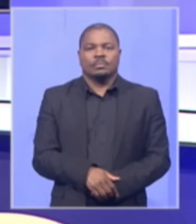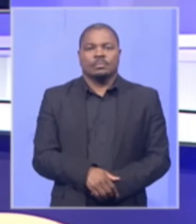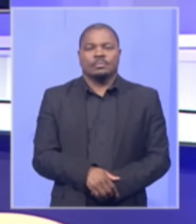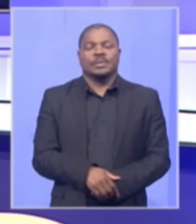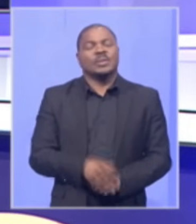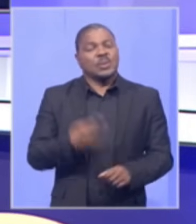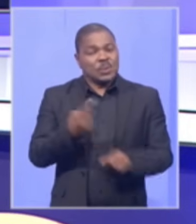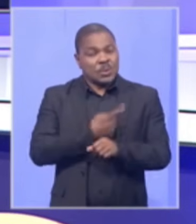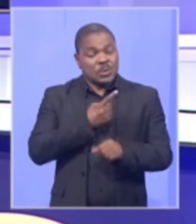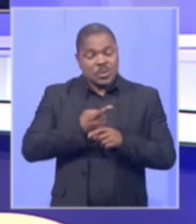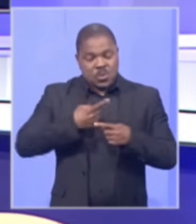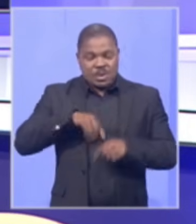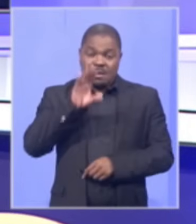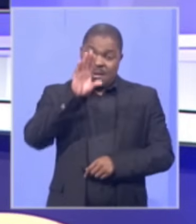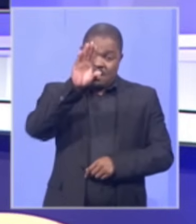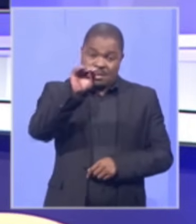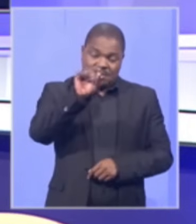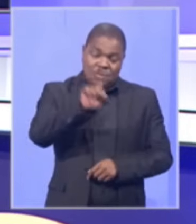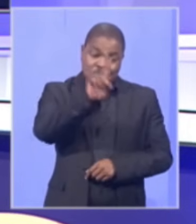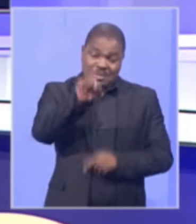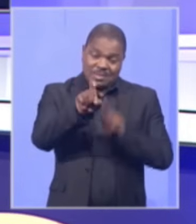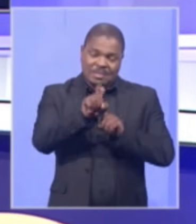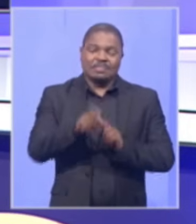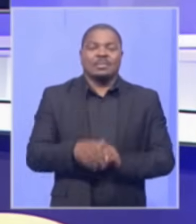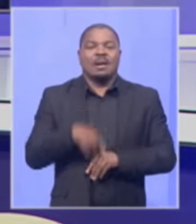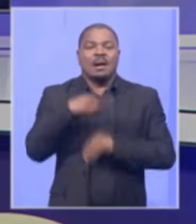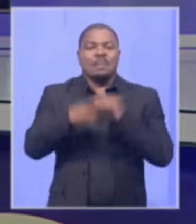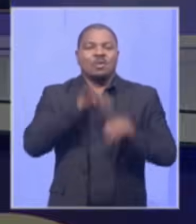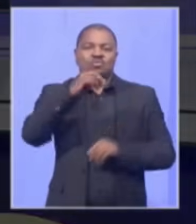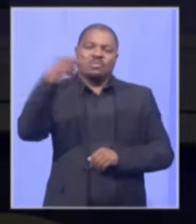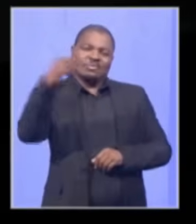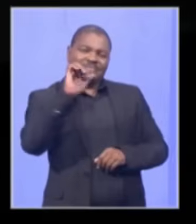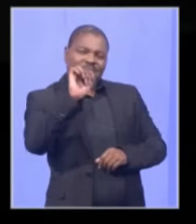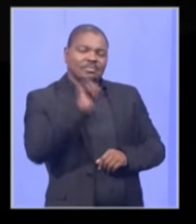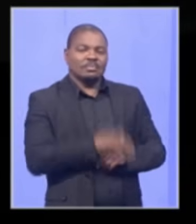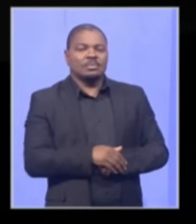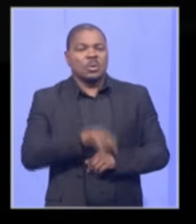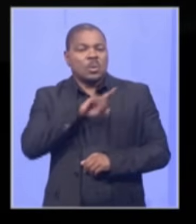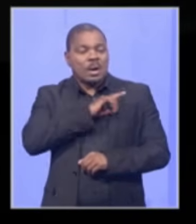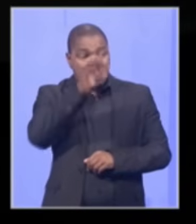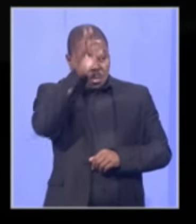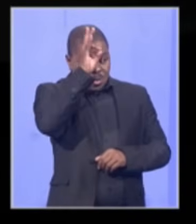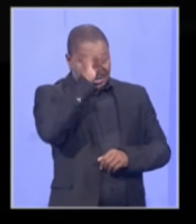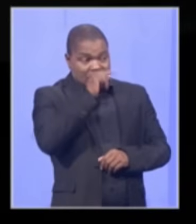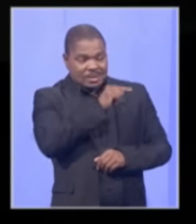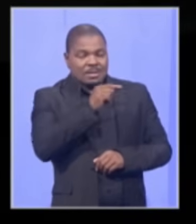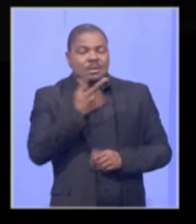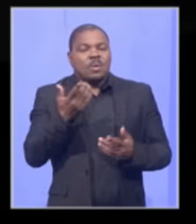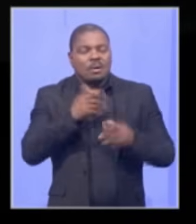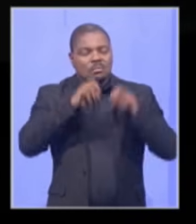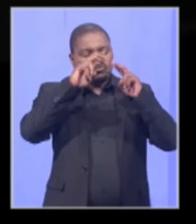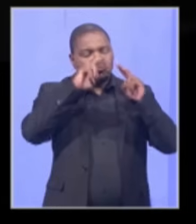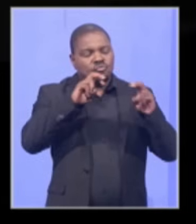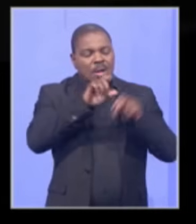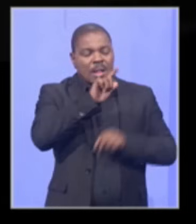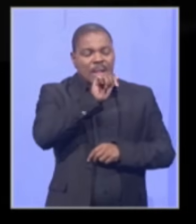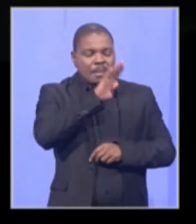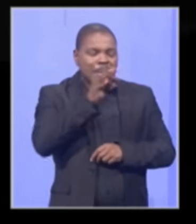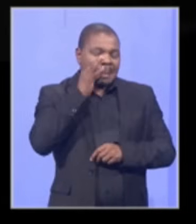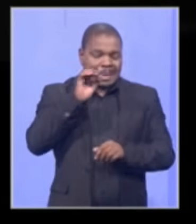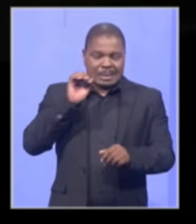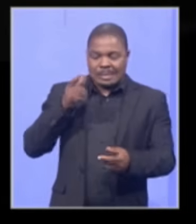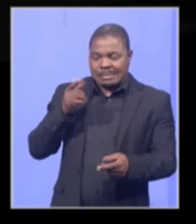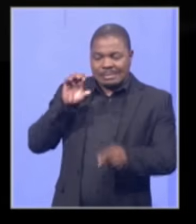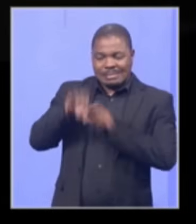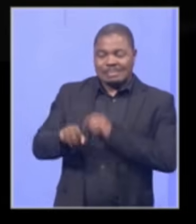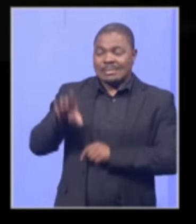Bjalo ka mehla re botšišitše gore na maikutlo a gagwe ke afe morago ga gore ba ditirelo tša sephodisa go tša forensic ba utolle tšhalelo morago